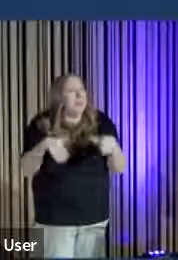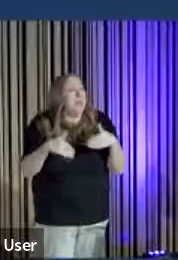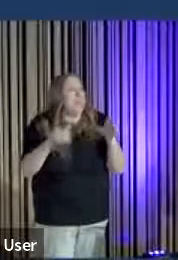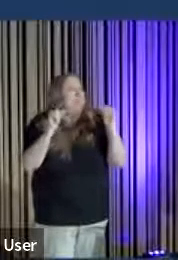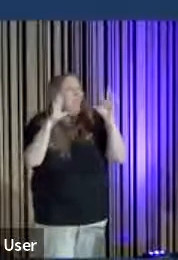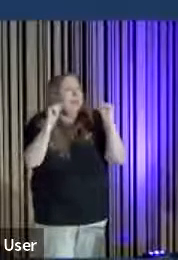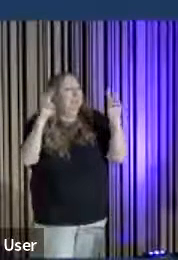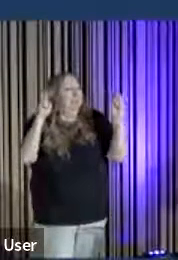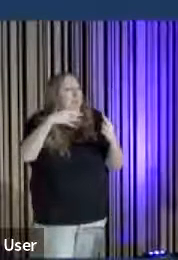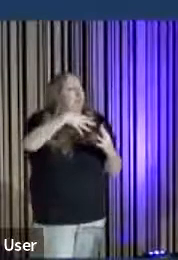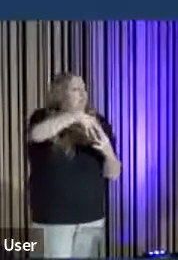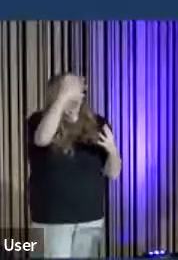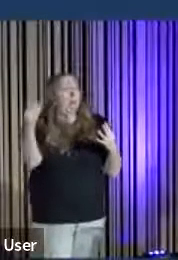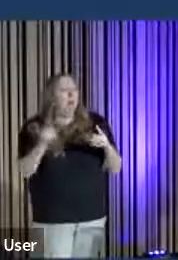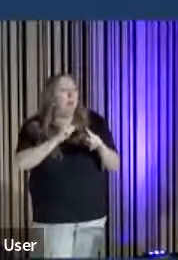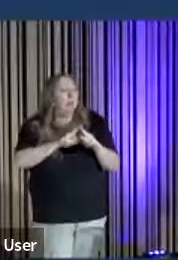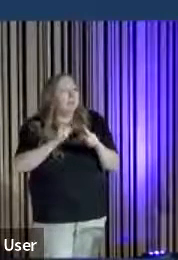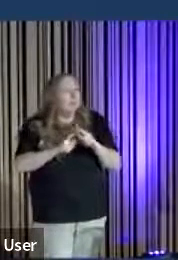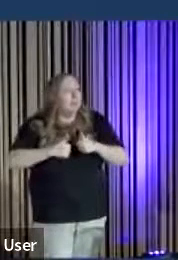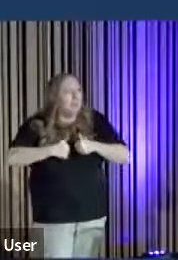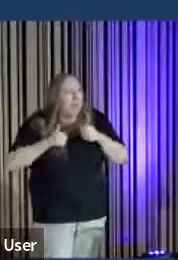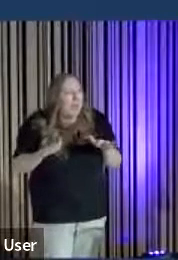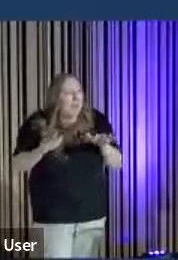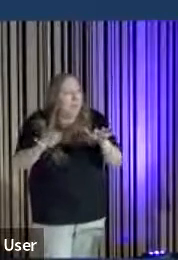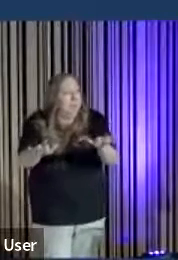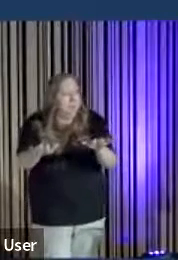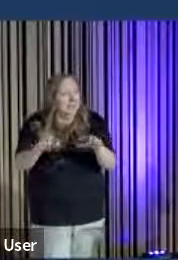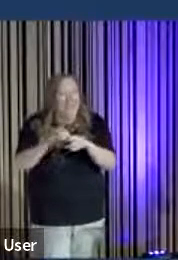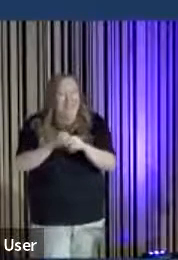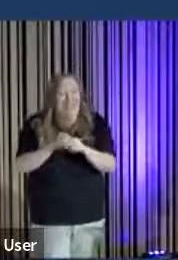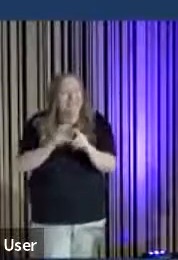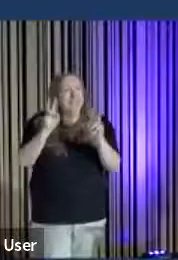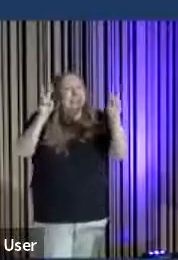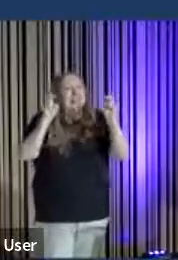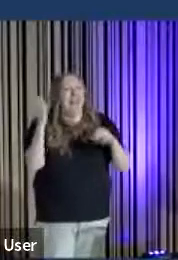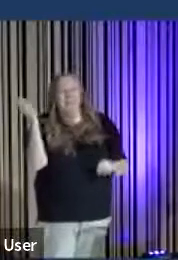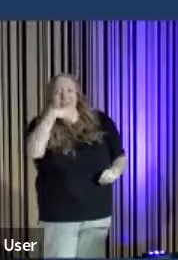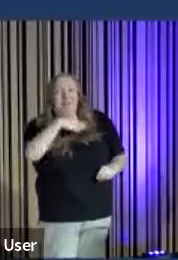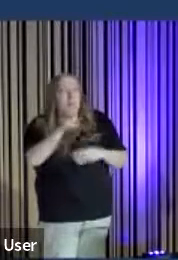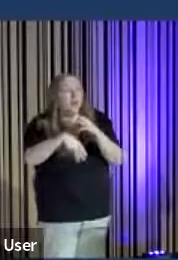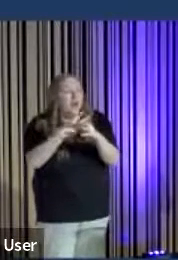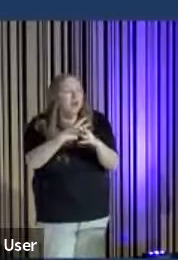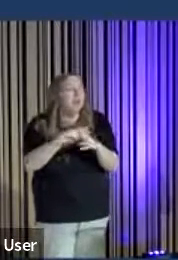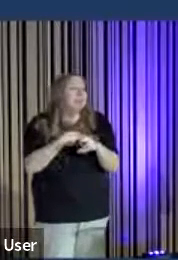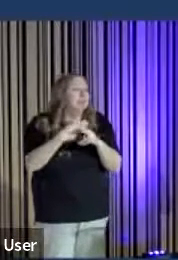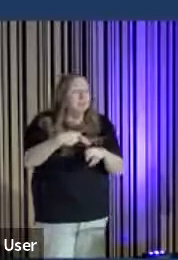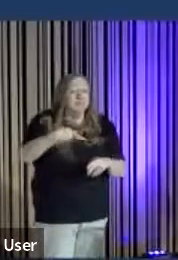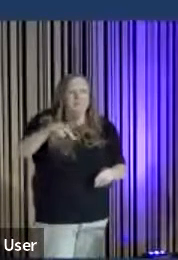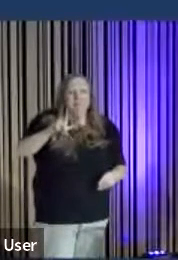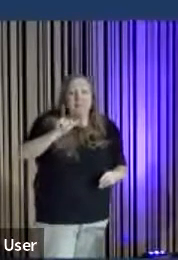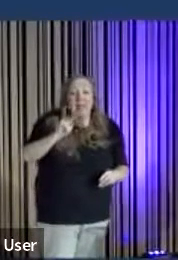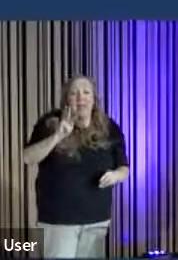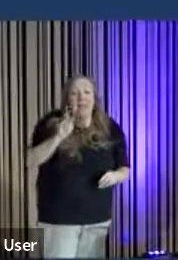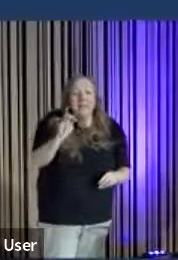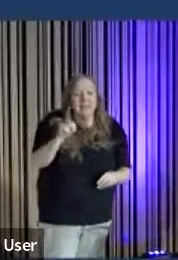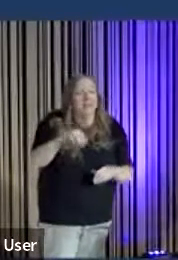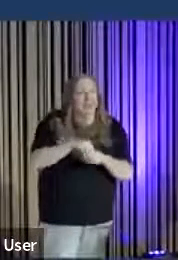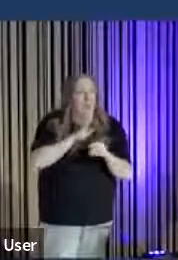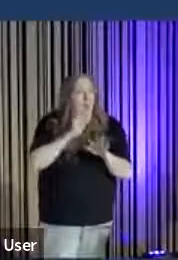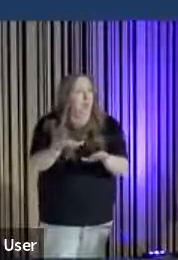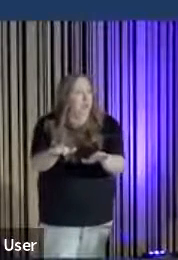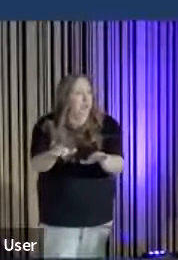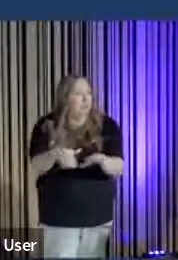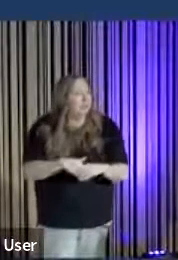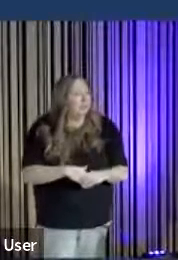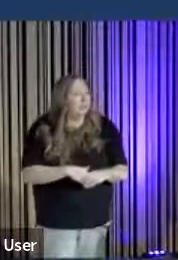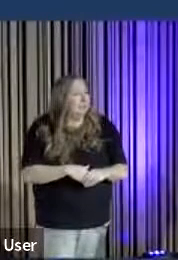rainbow of organisms that are present in this invisible world that we call the plankton in the ocean, that